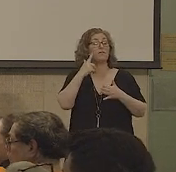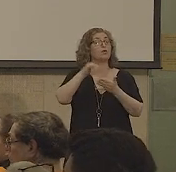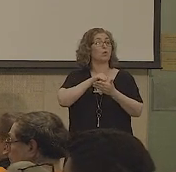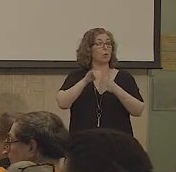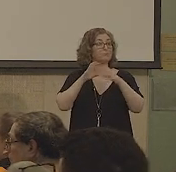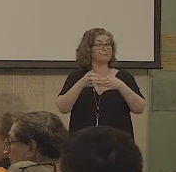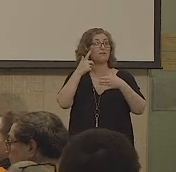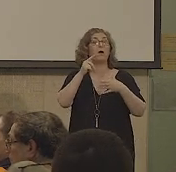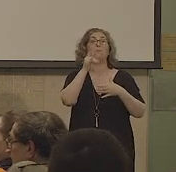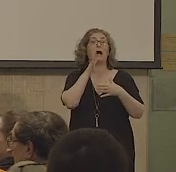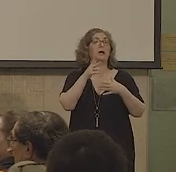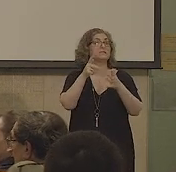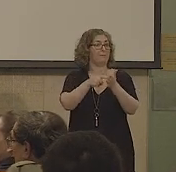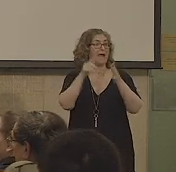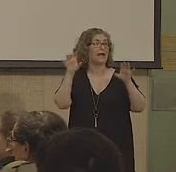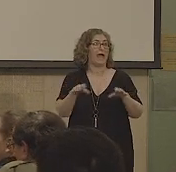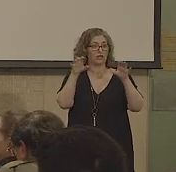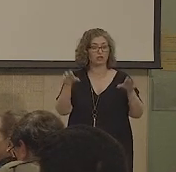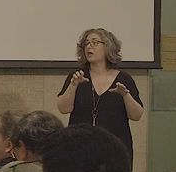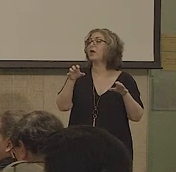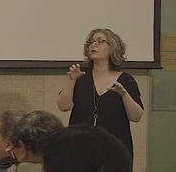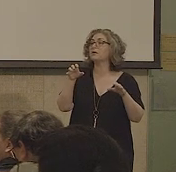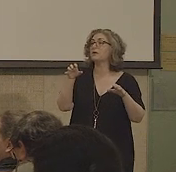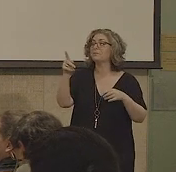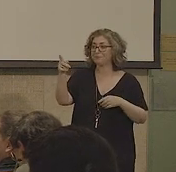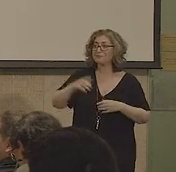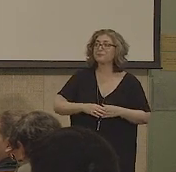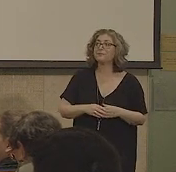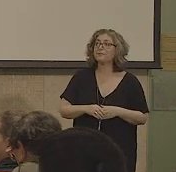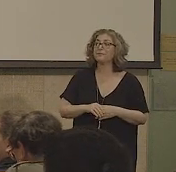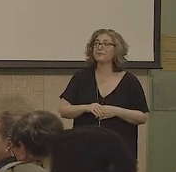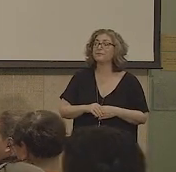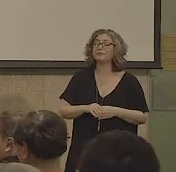York chapter of Moms Demand Action for Gun Sense.